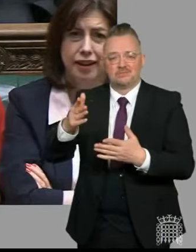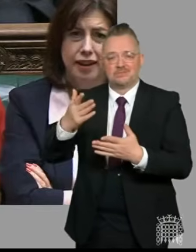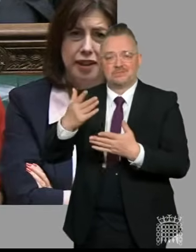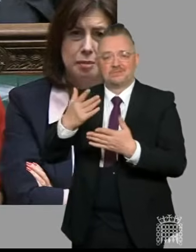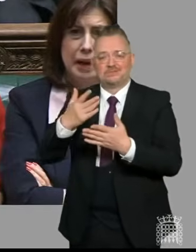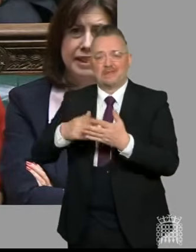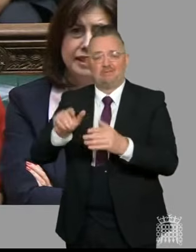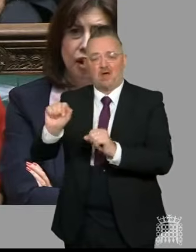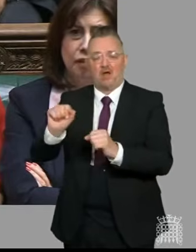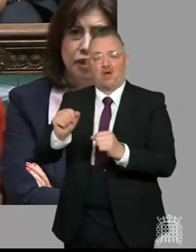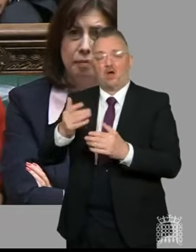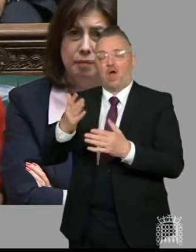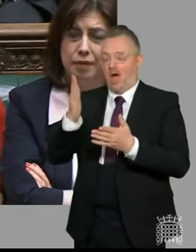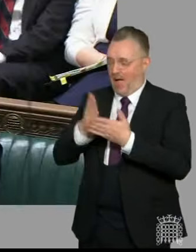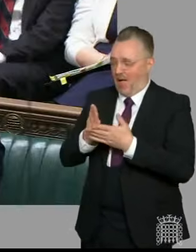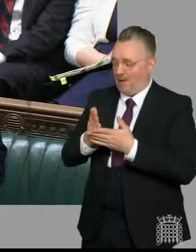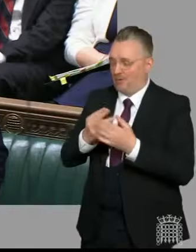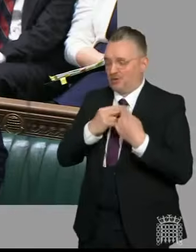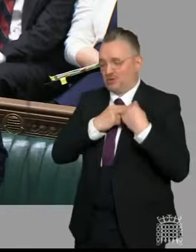own.